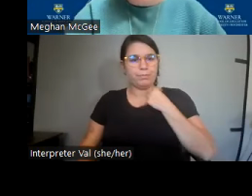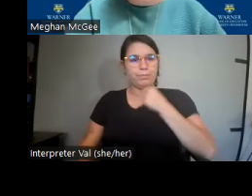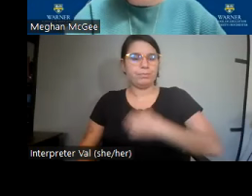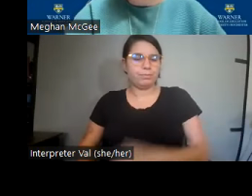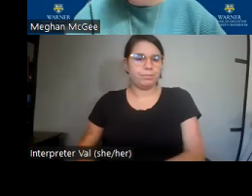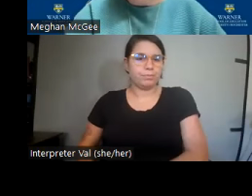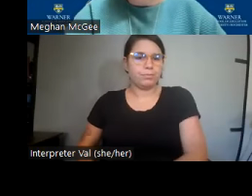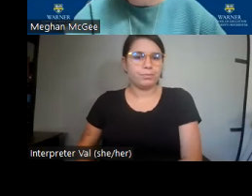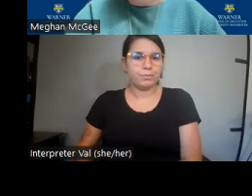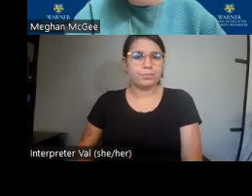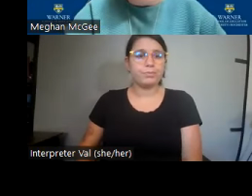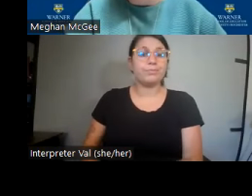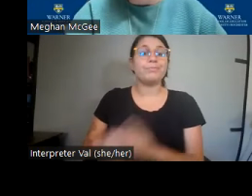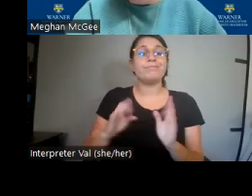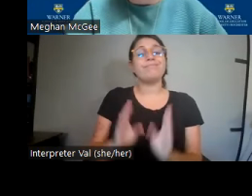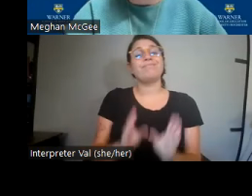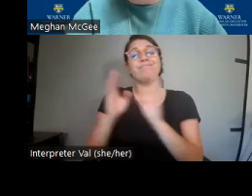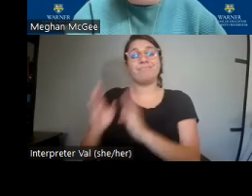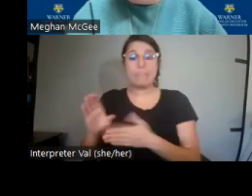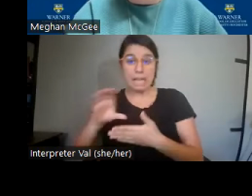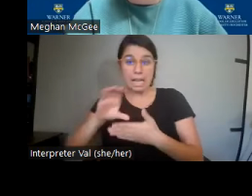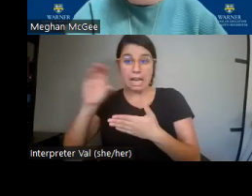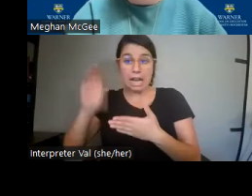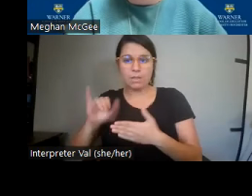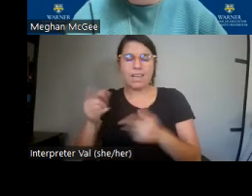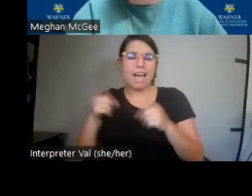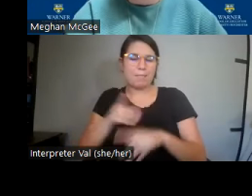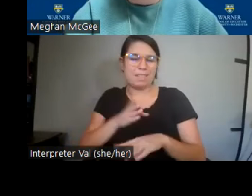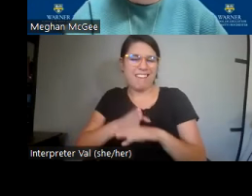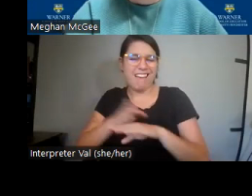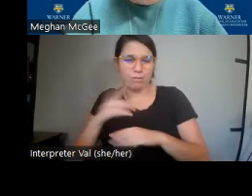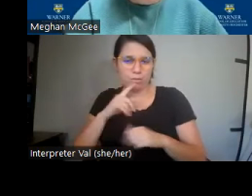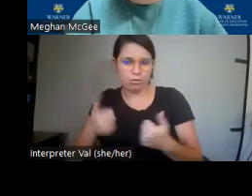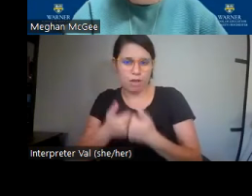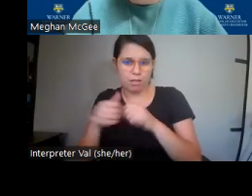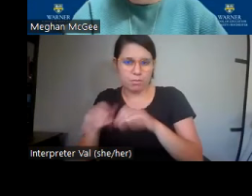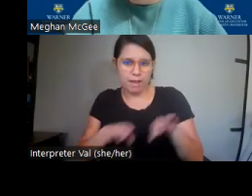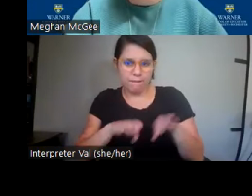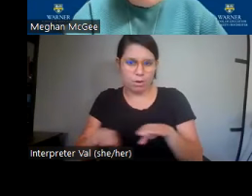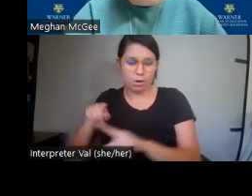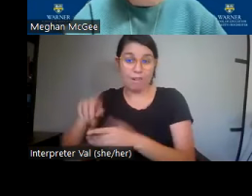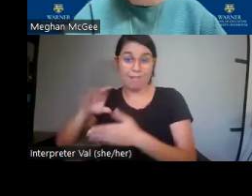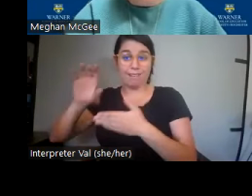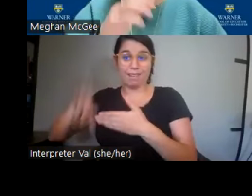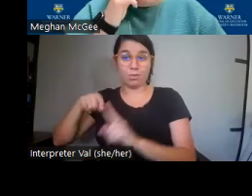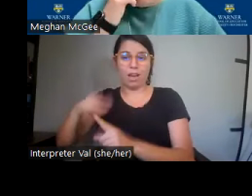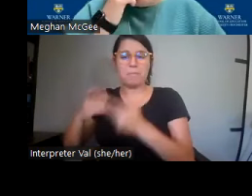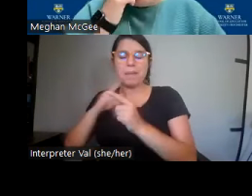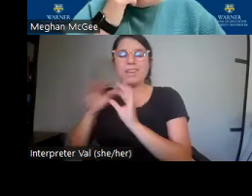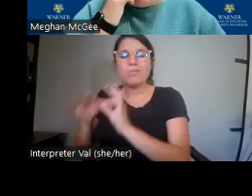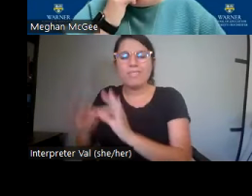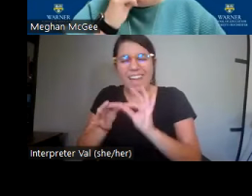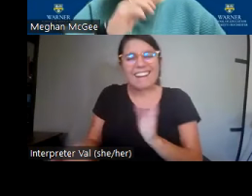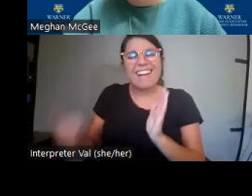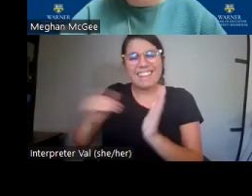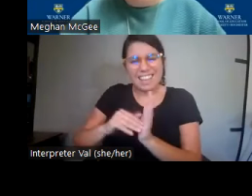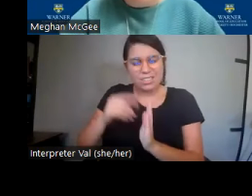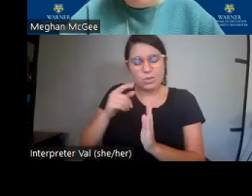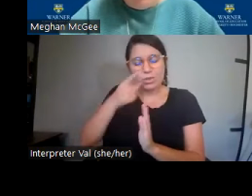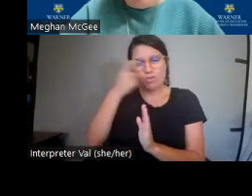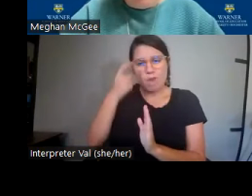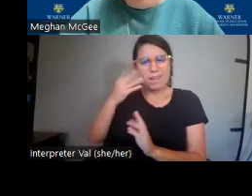And then the consequence, the thing that happens after challenging behavior, may be related again to that trauma